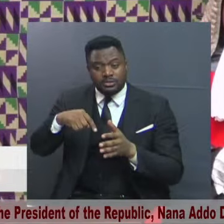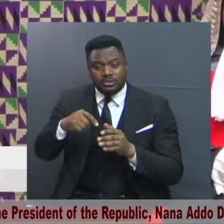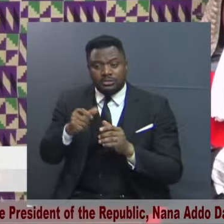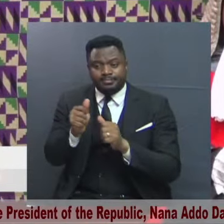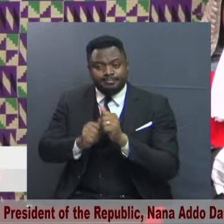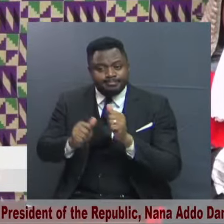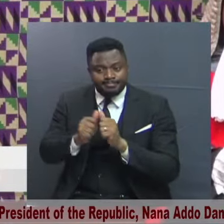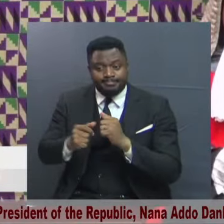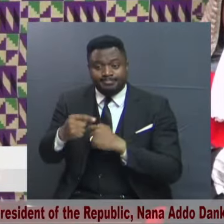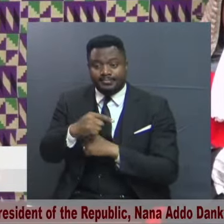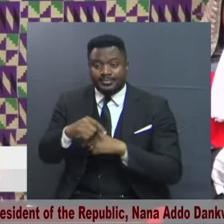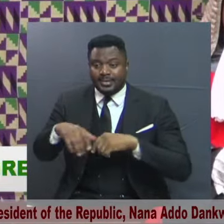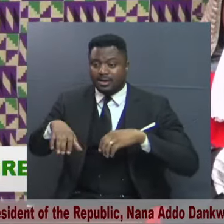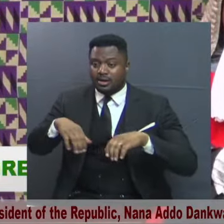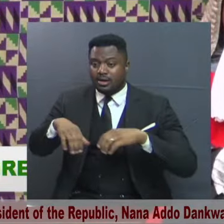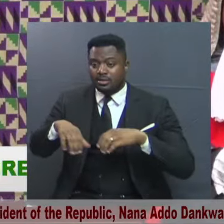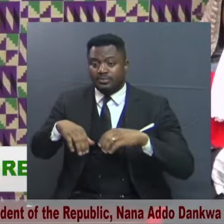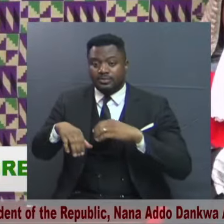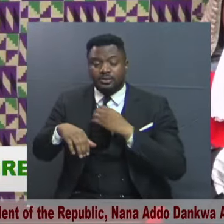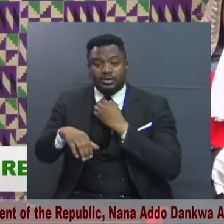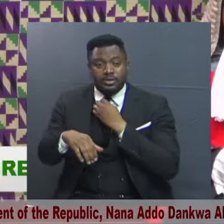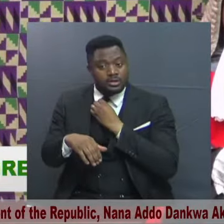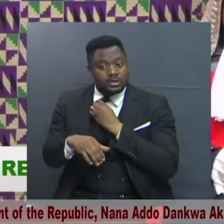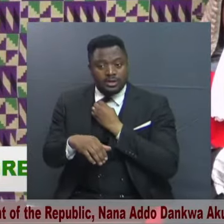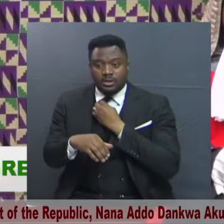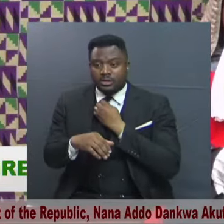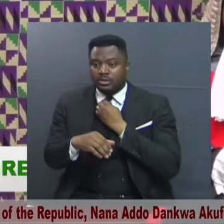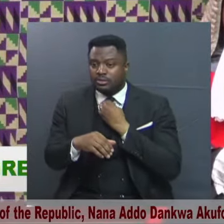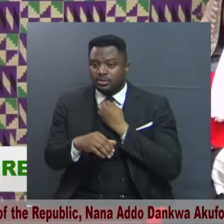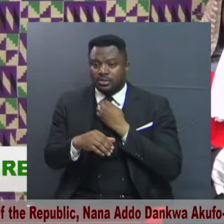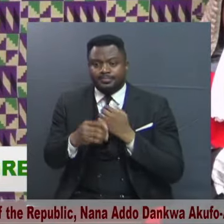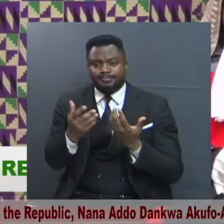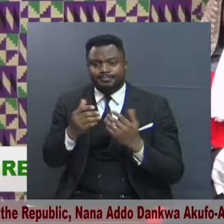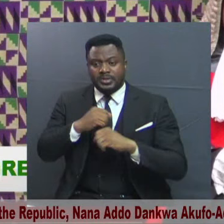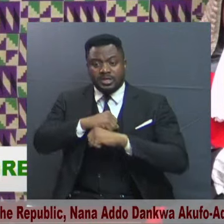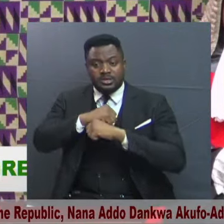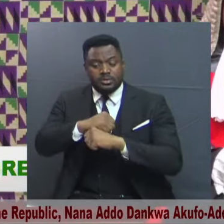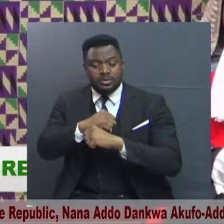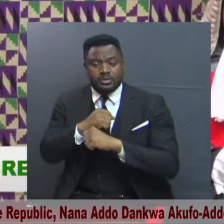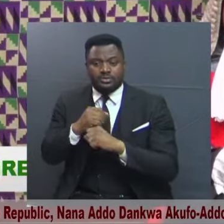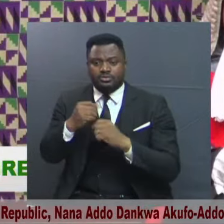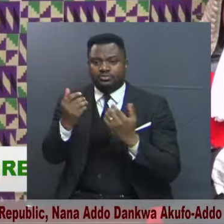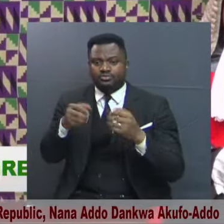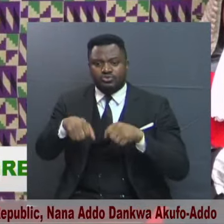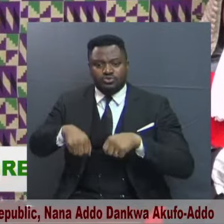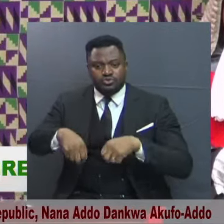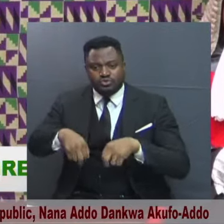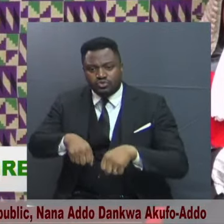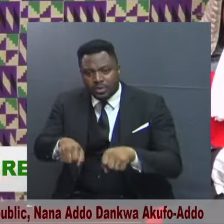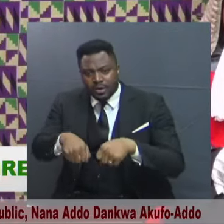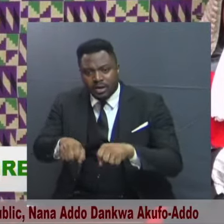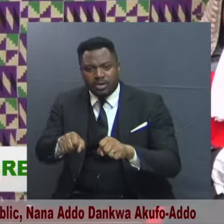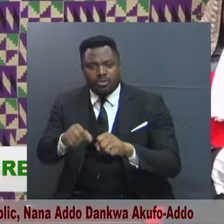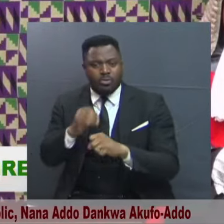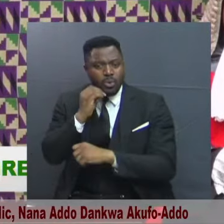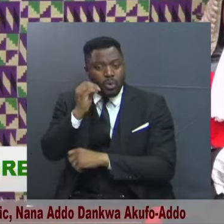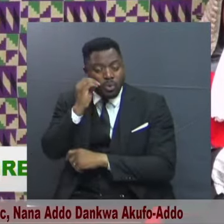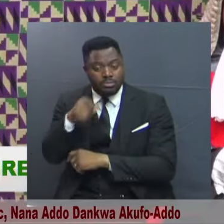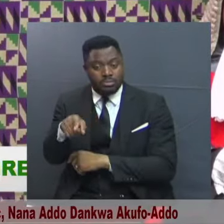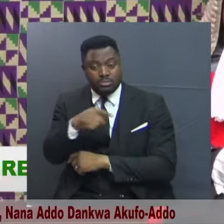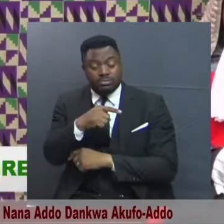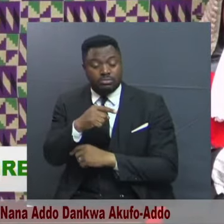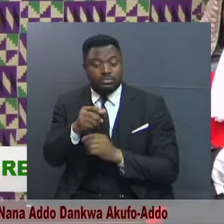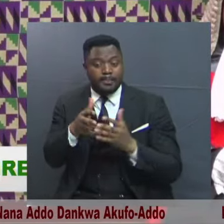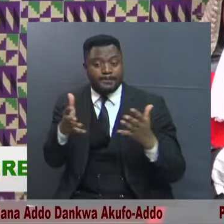everyday activities it is the security of our streets and homes and communities that concern us